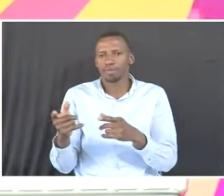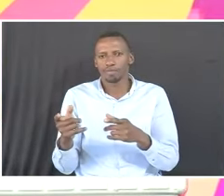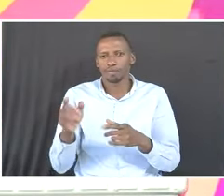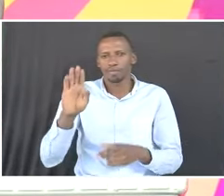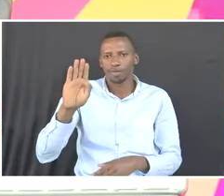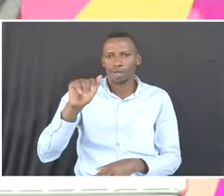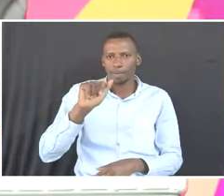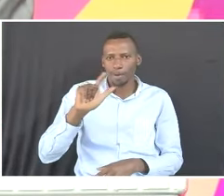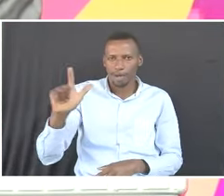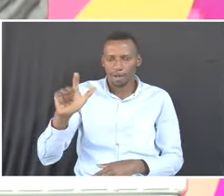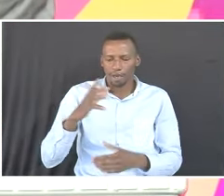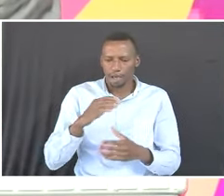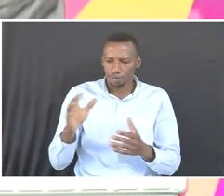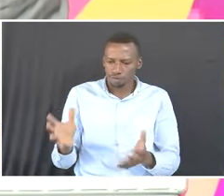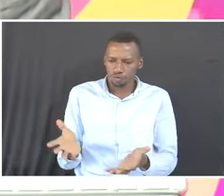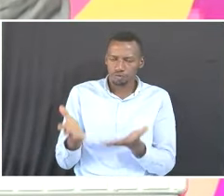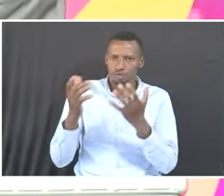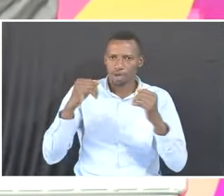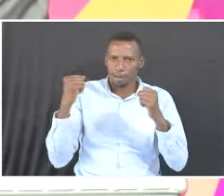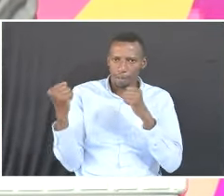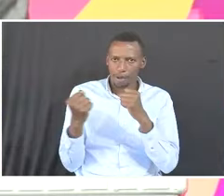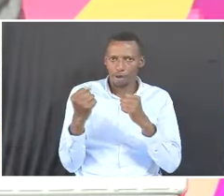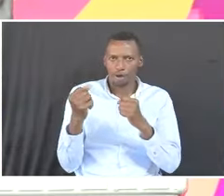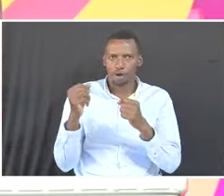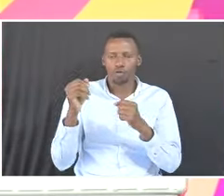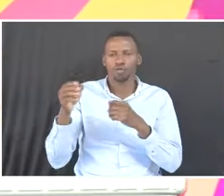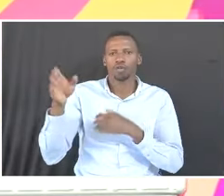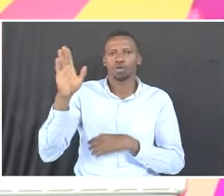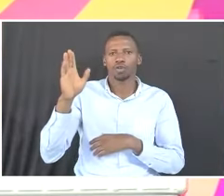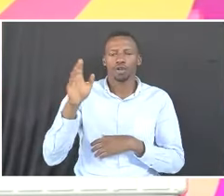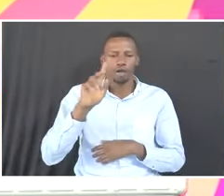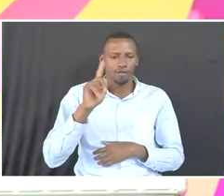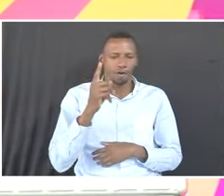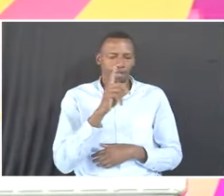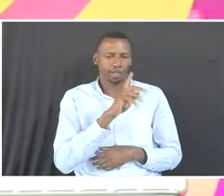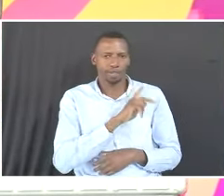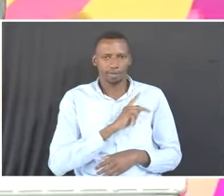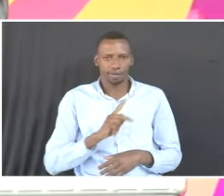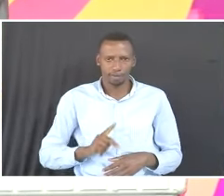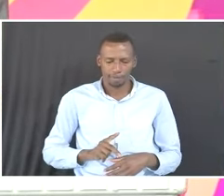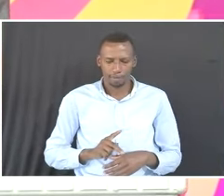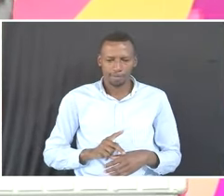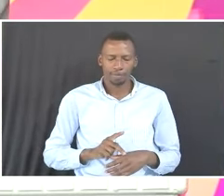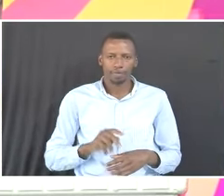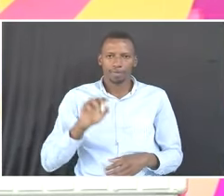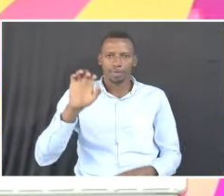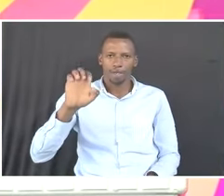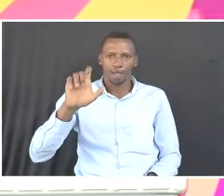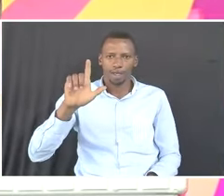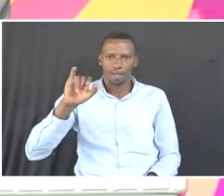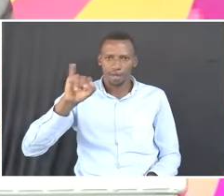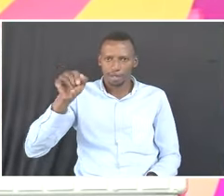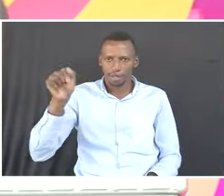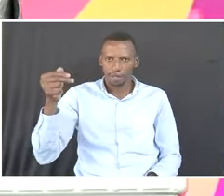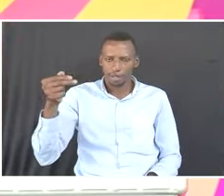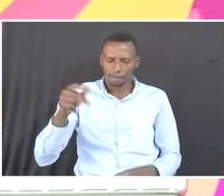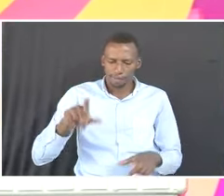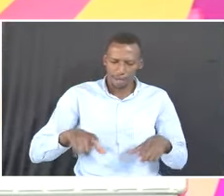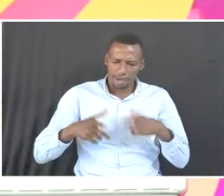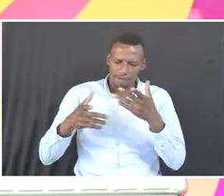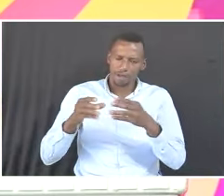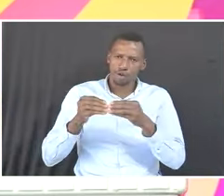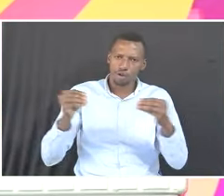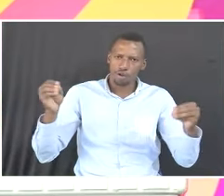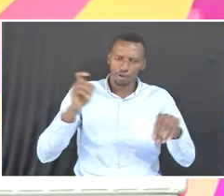of Jehovah, 1 Kings chapter 18. Elijah seemed to have lived here on Mount Carmel for some time. On Mount